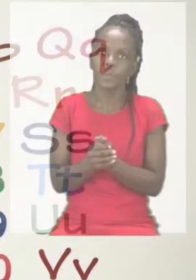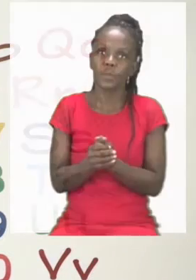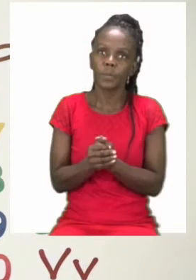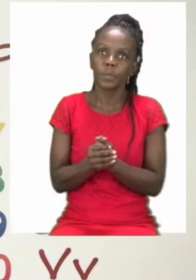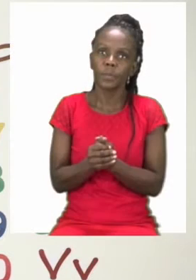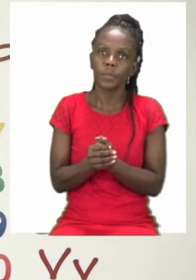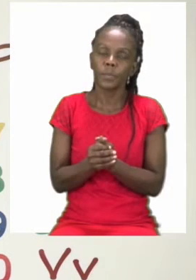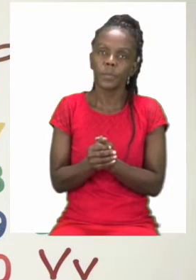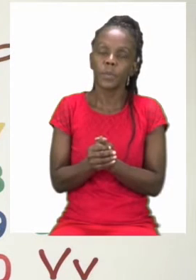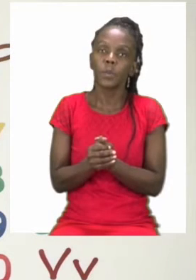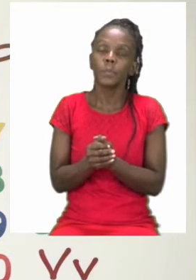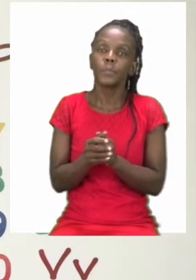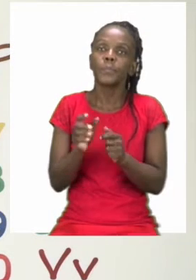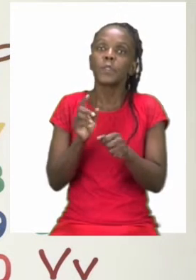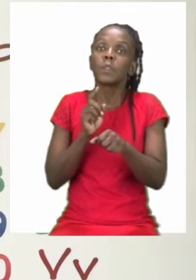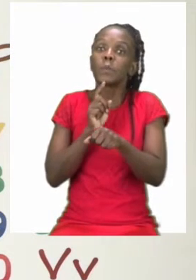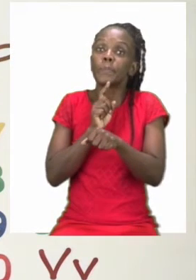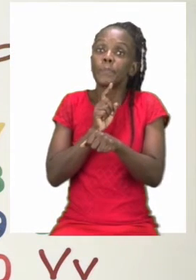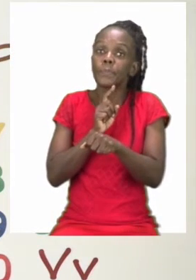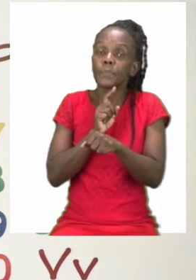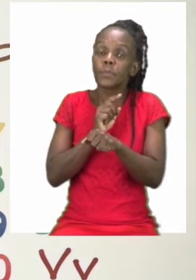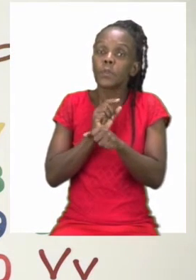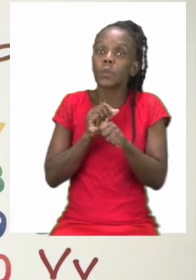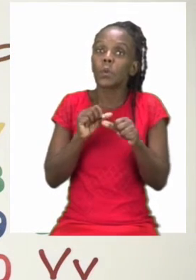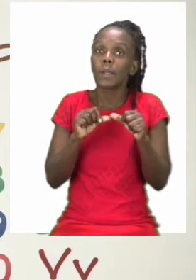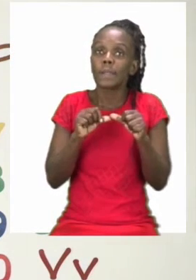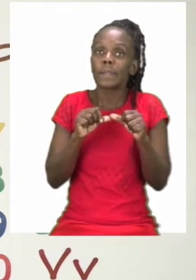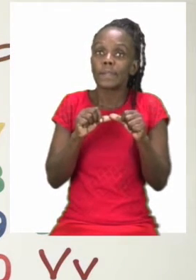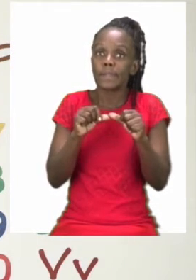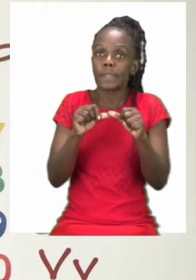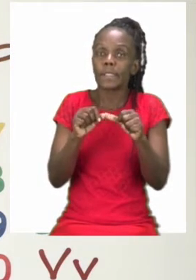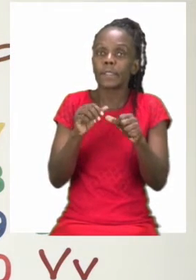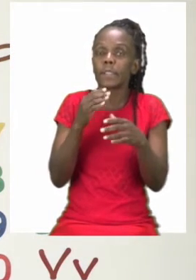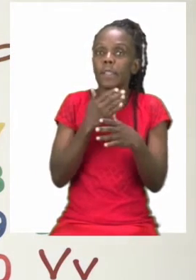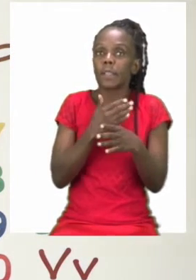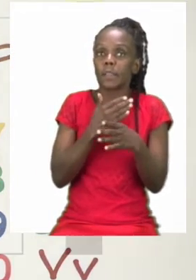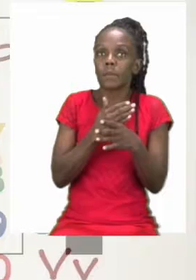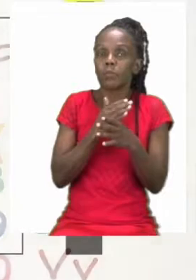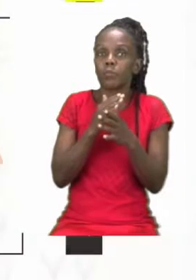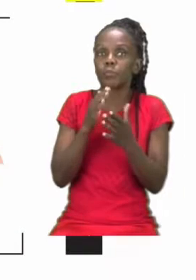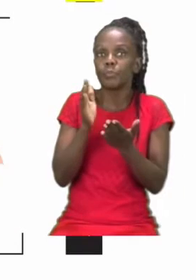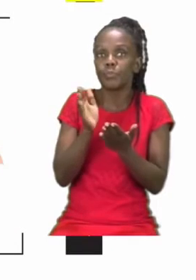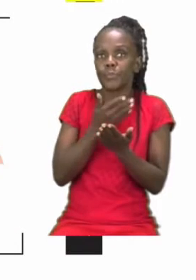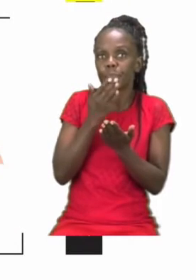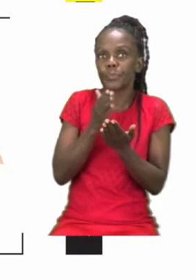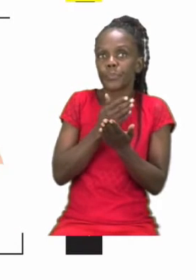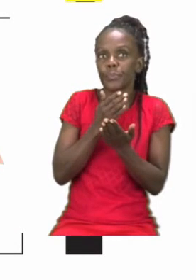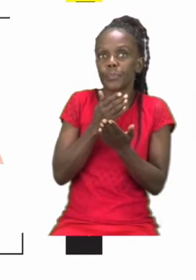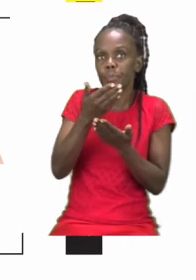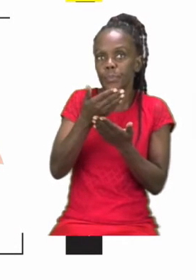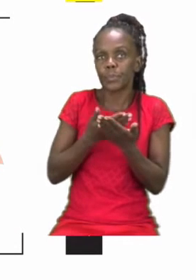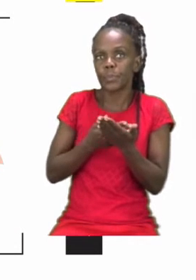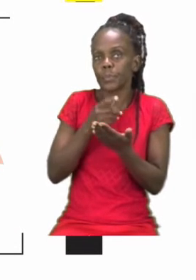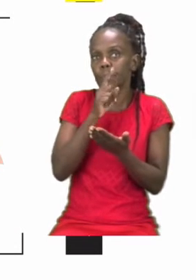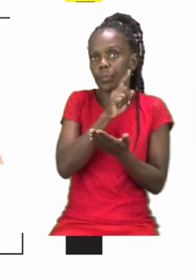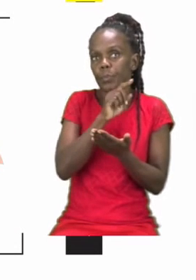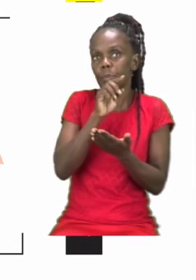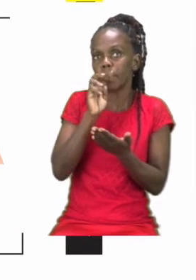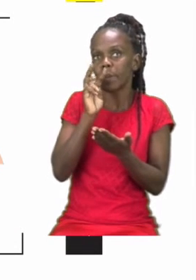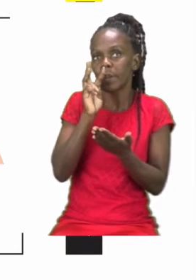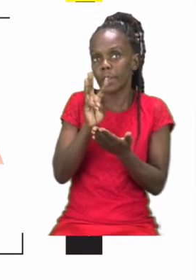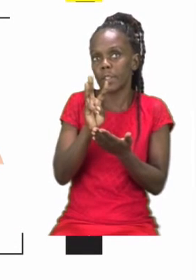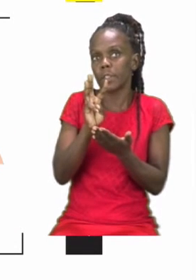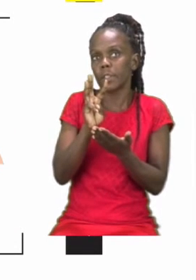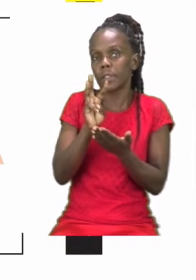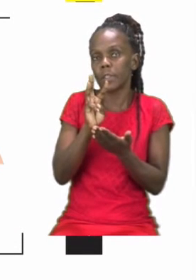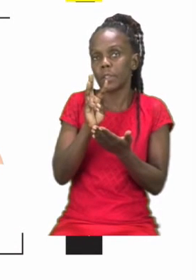For our next exercise, boys and girls, let us turn to page 13. On page 13,